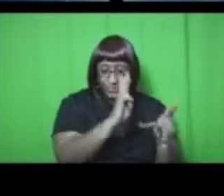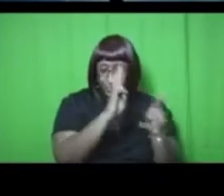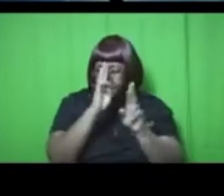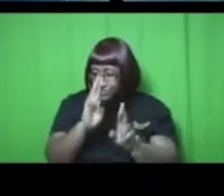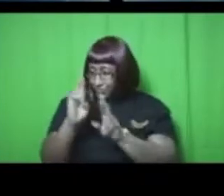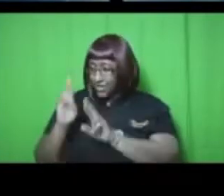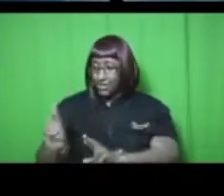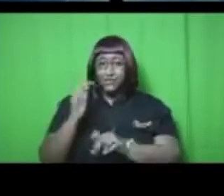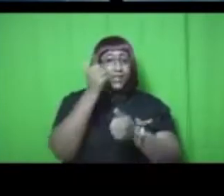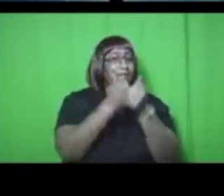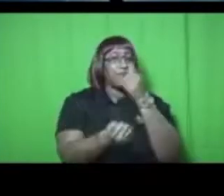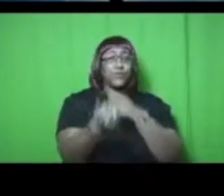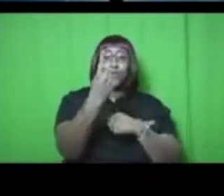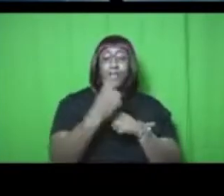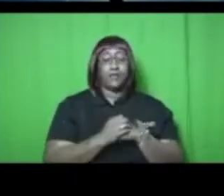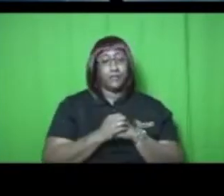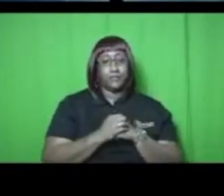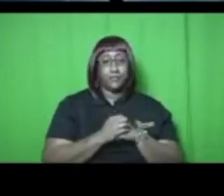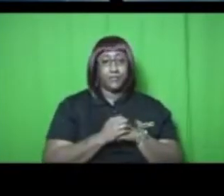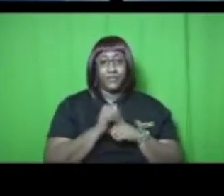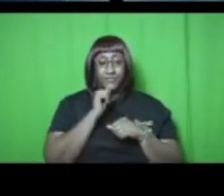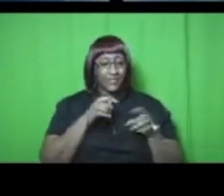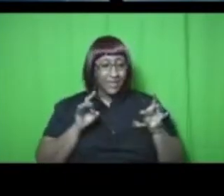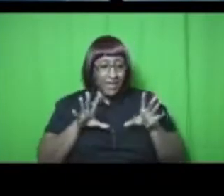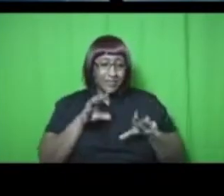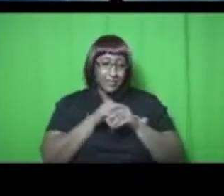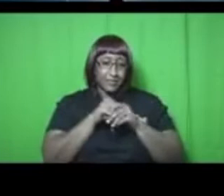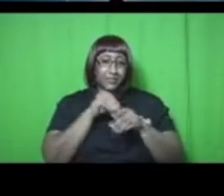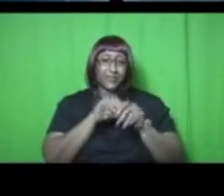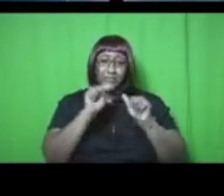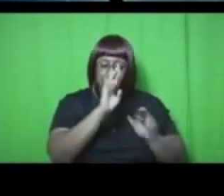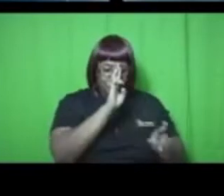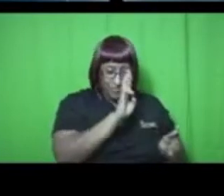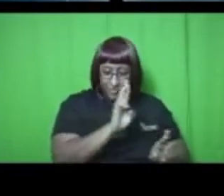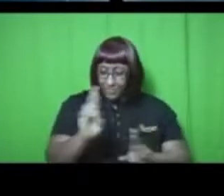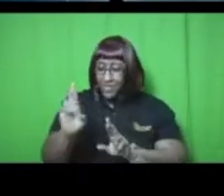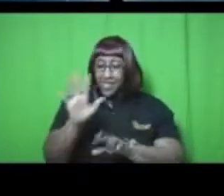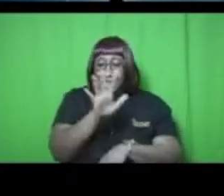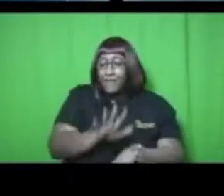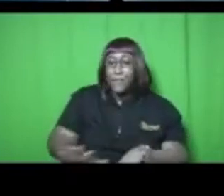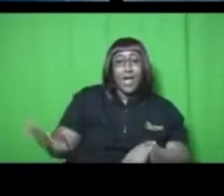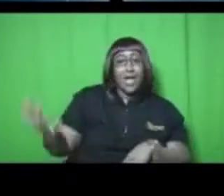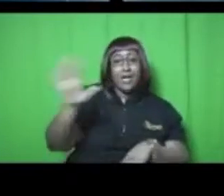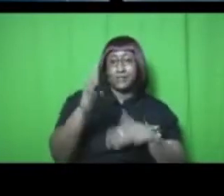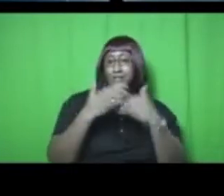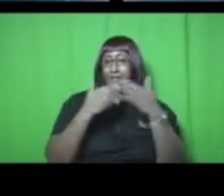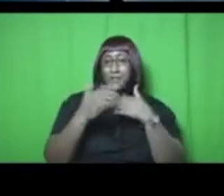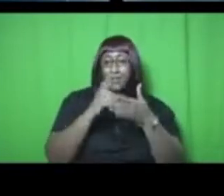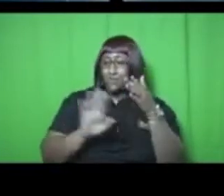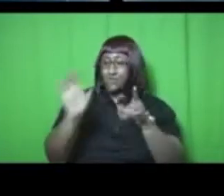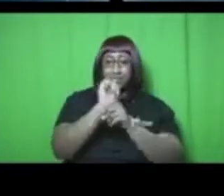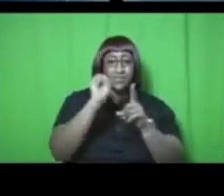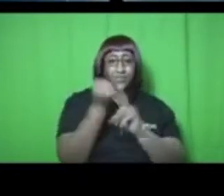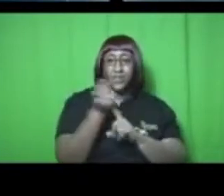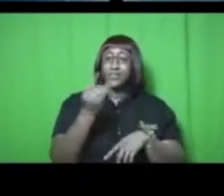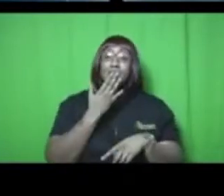are freed from bigotry and resentment, then you can respect everybody. No matter what their gender, no matter